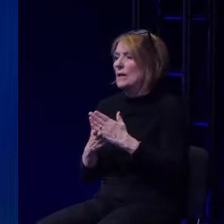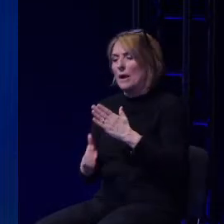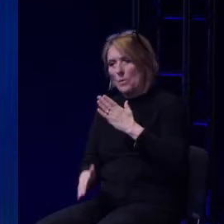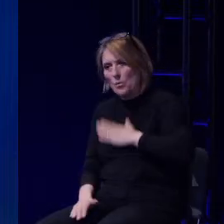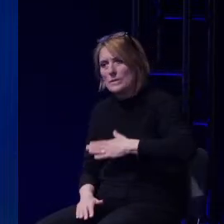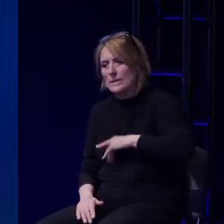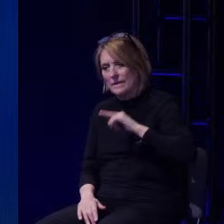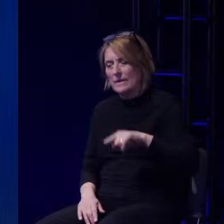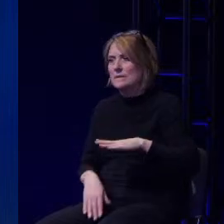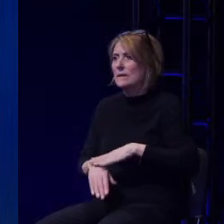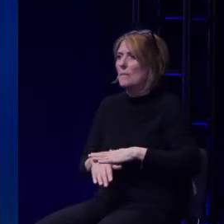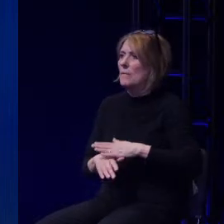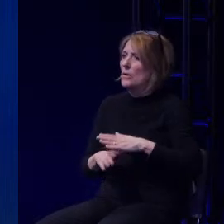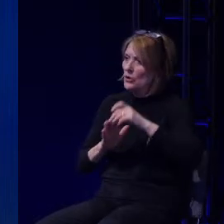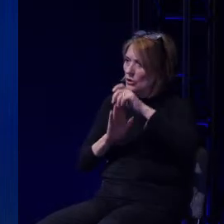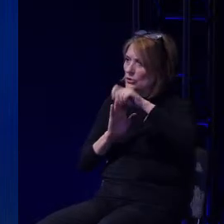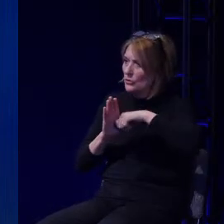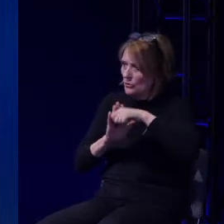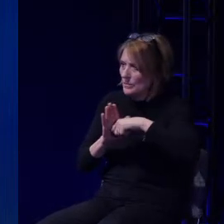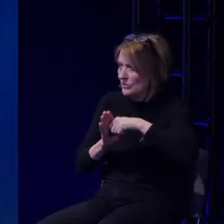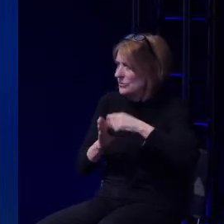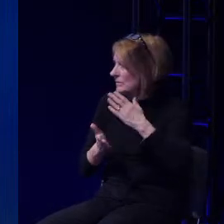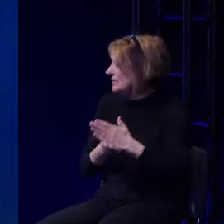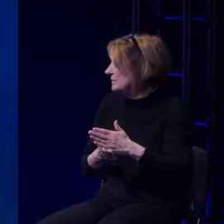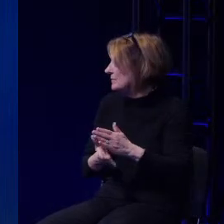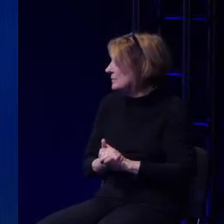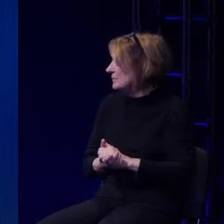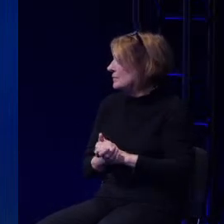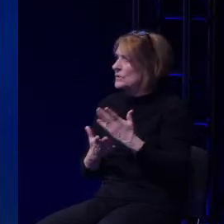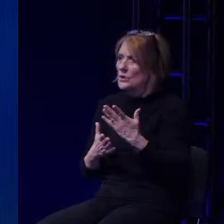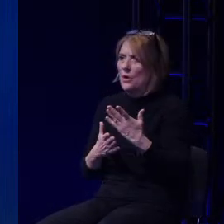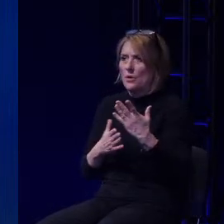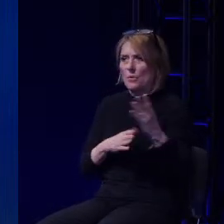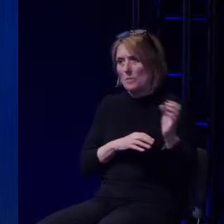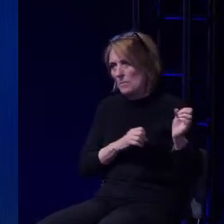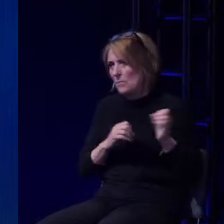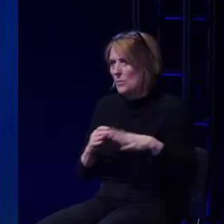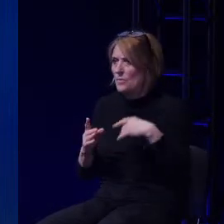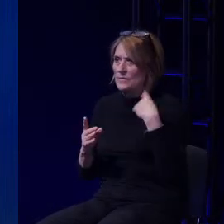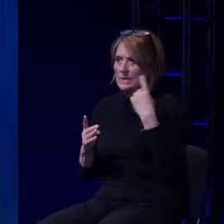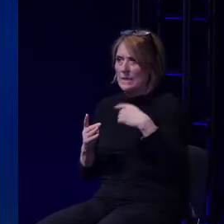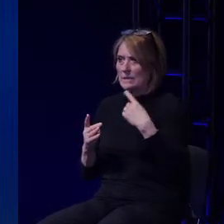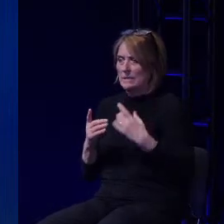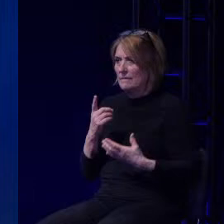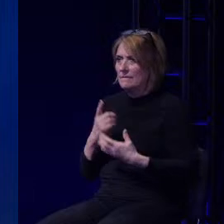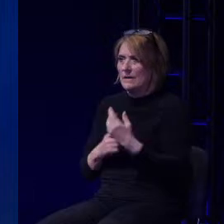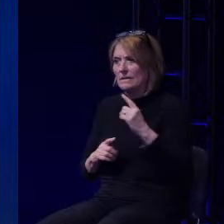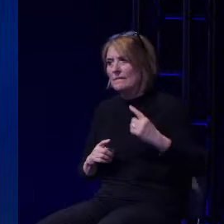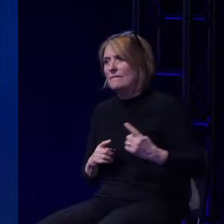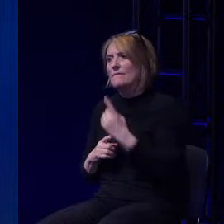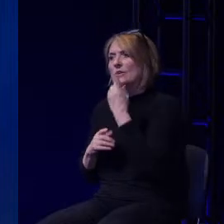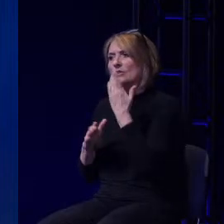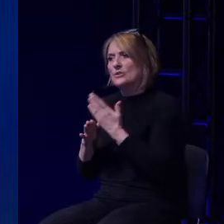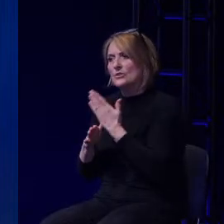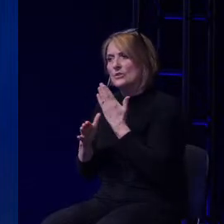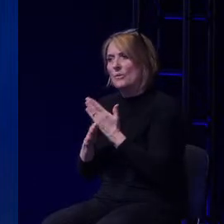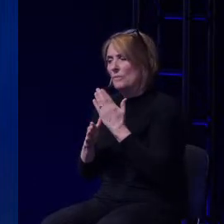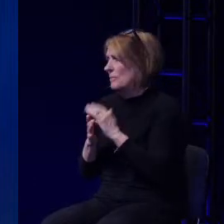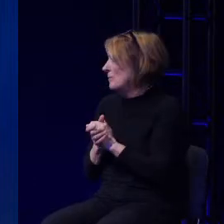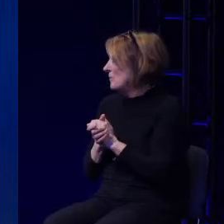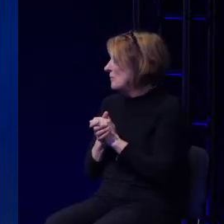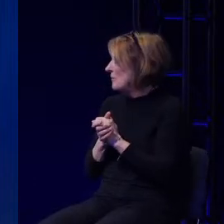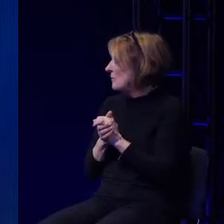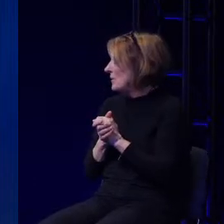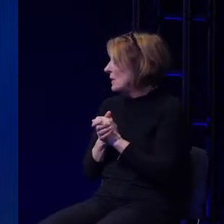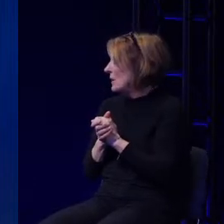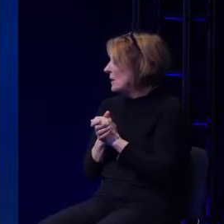documentaries. So I moved to London, and I found my first job, which was to